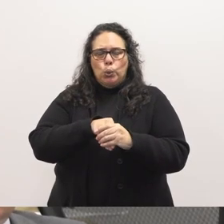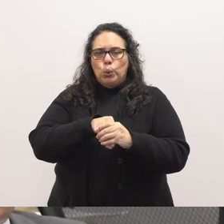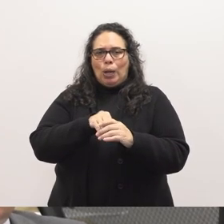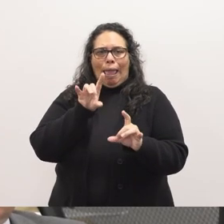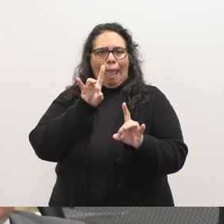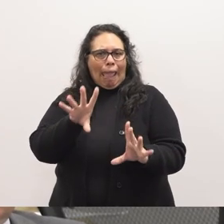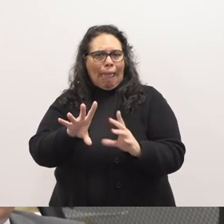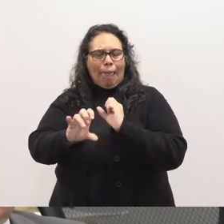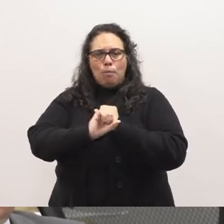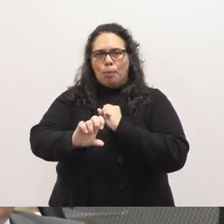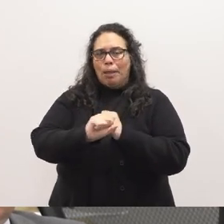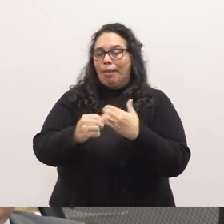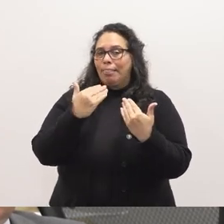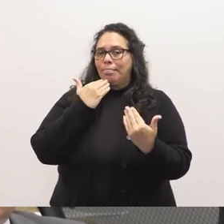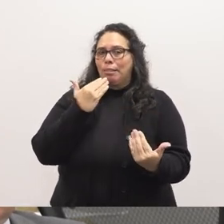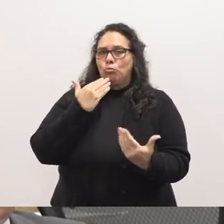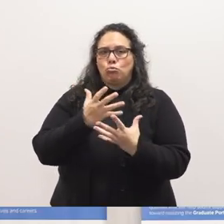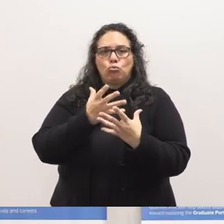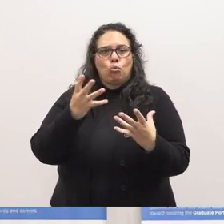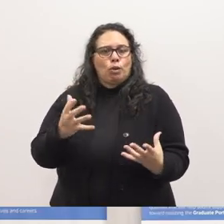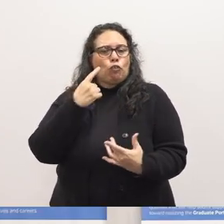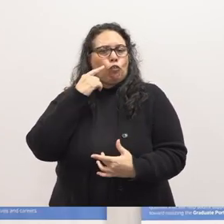Thank you very much for your time.